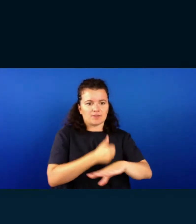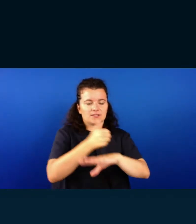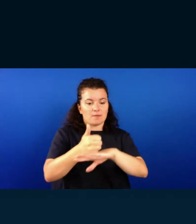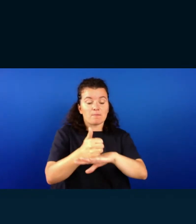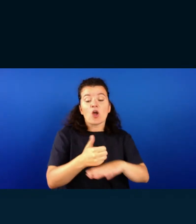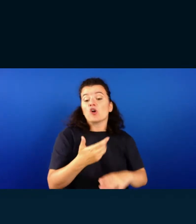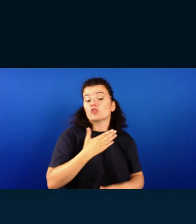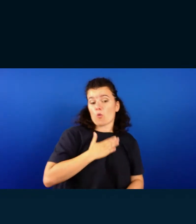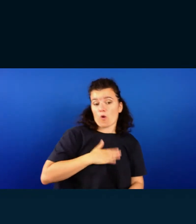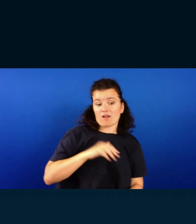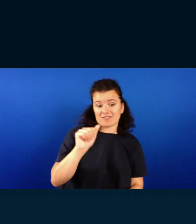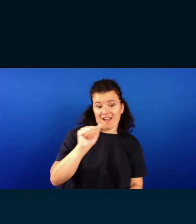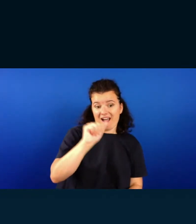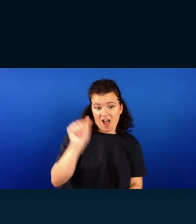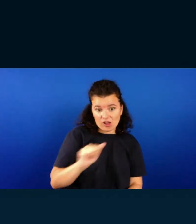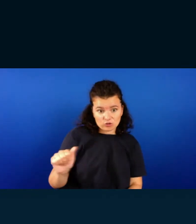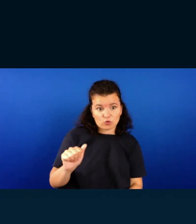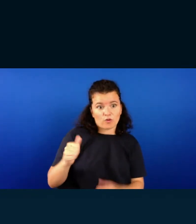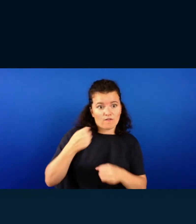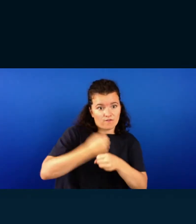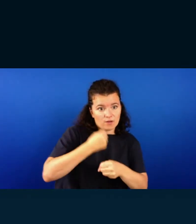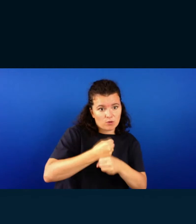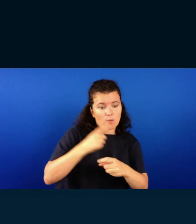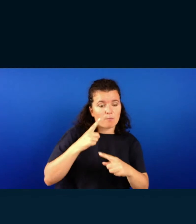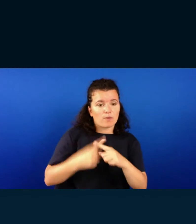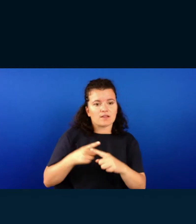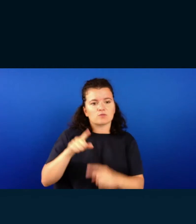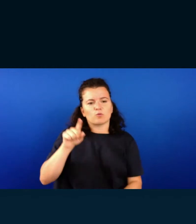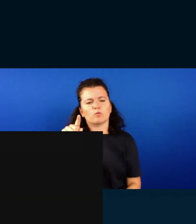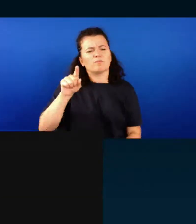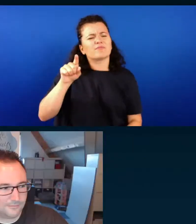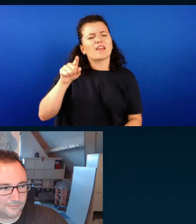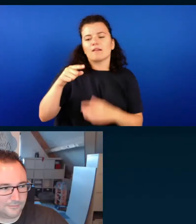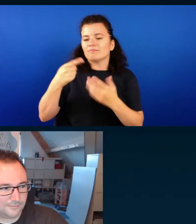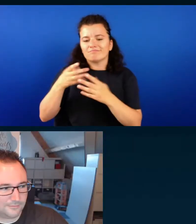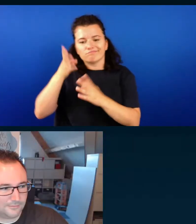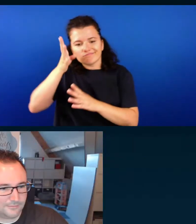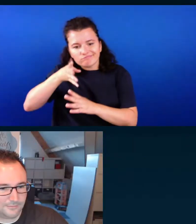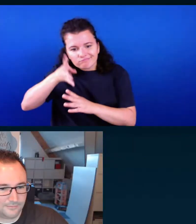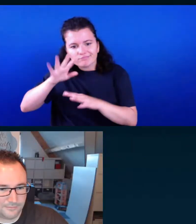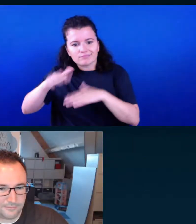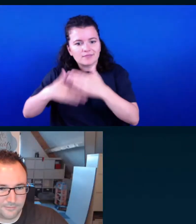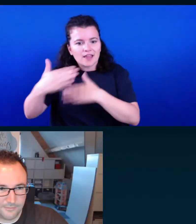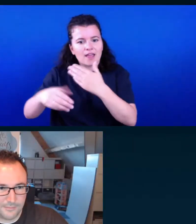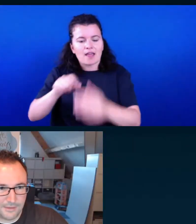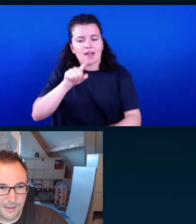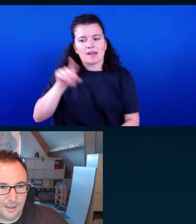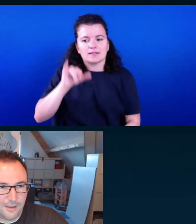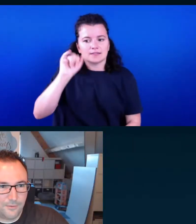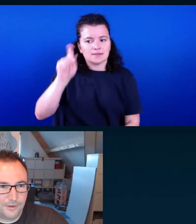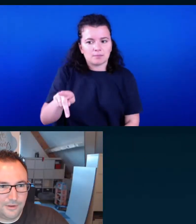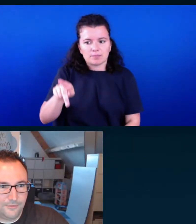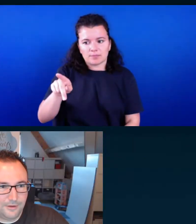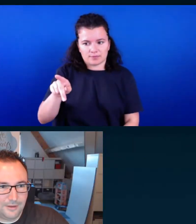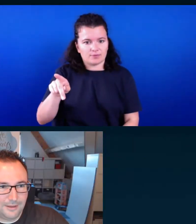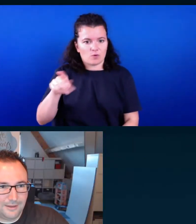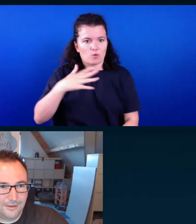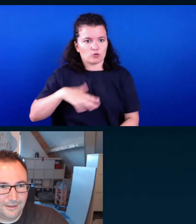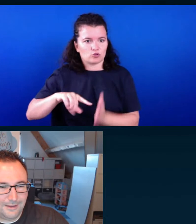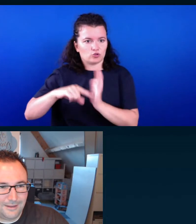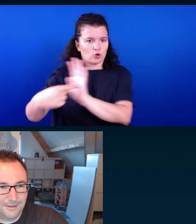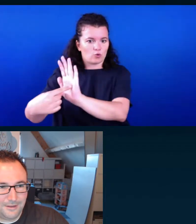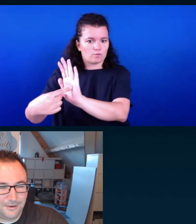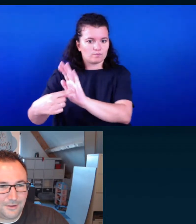Functions, and then I want to show you diagnostics with Zipkin. So let's see if I can get that done in time. Am I still sharing